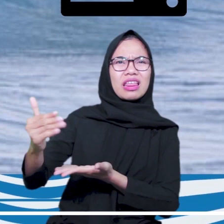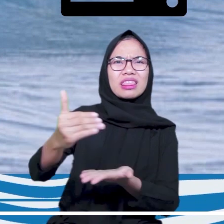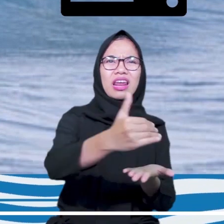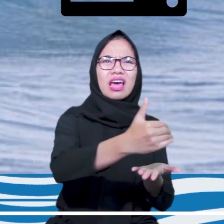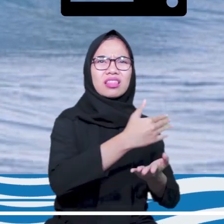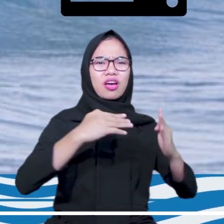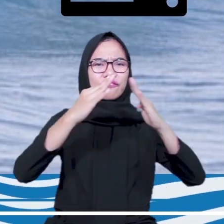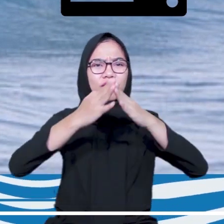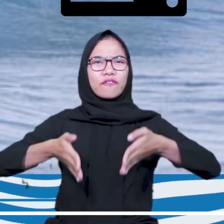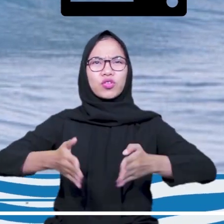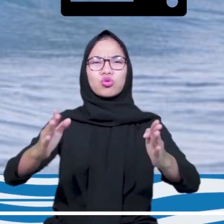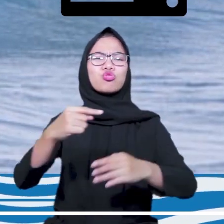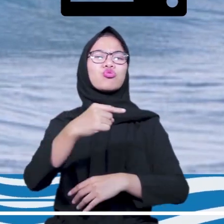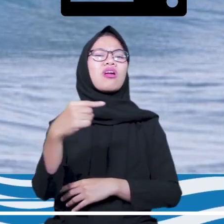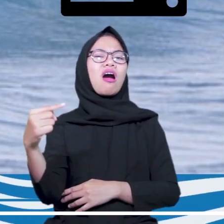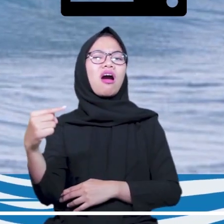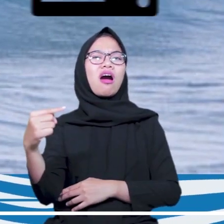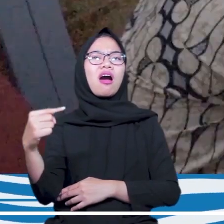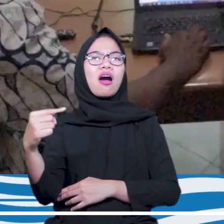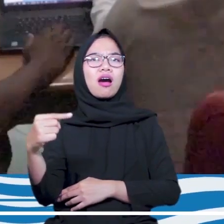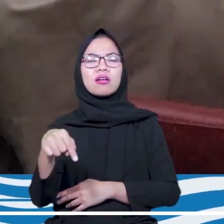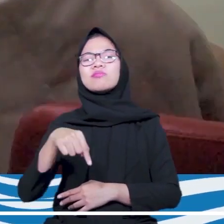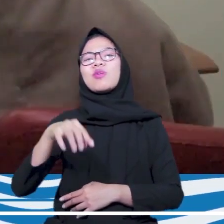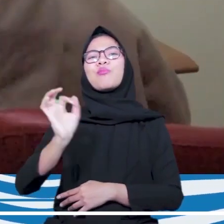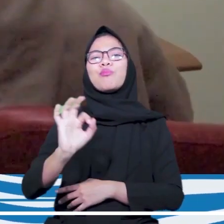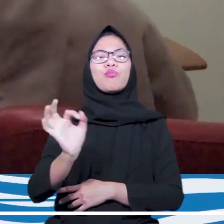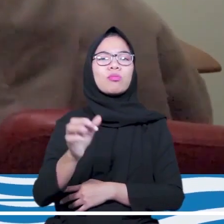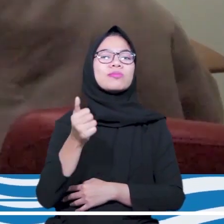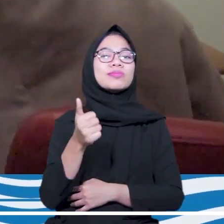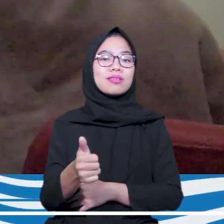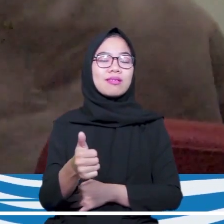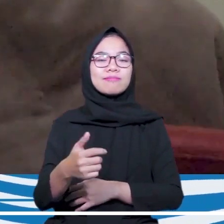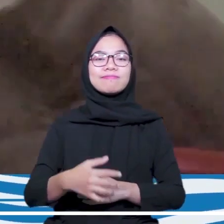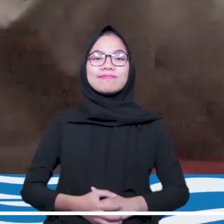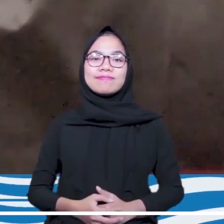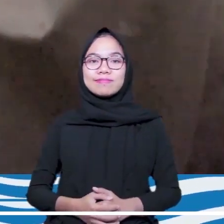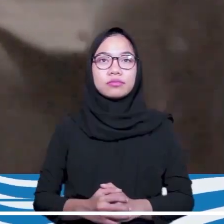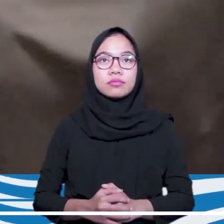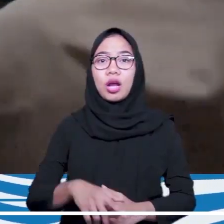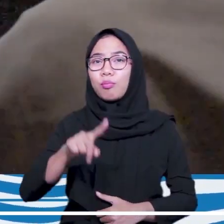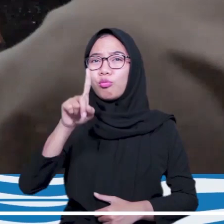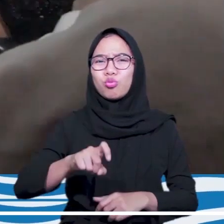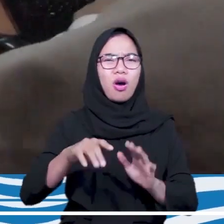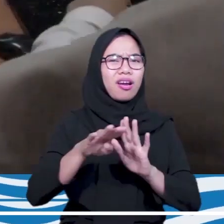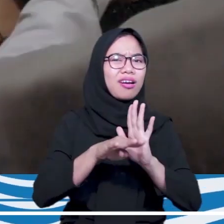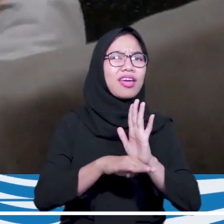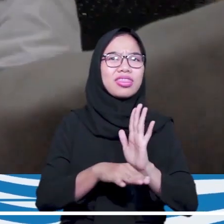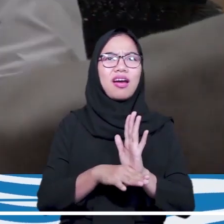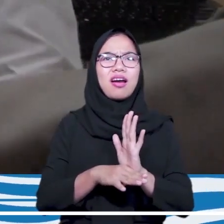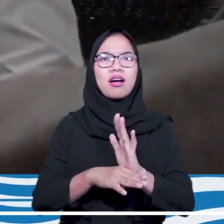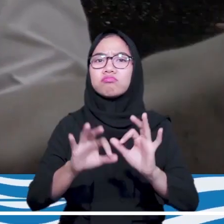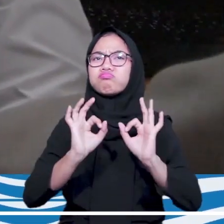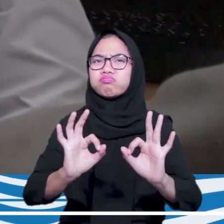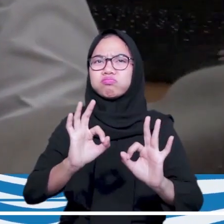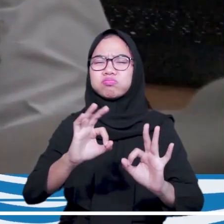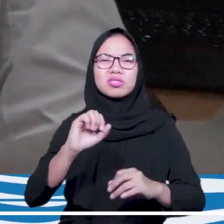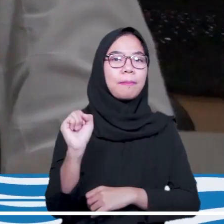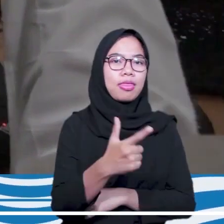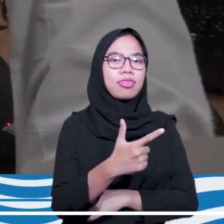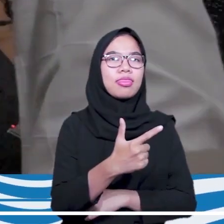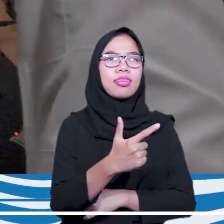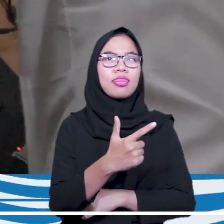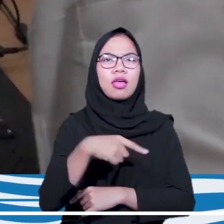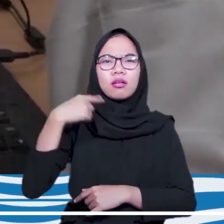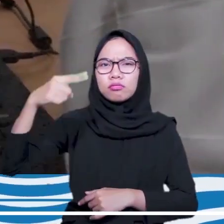by GPRS communication system. However, in several areas with underdeveloped infrastructure,